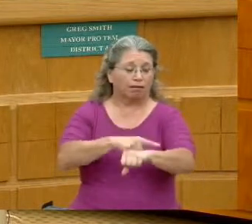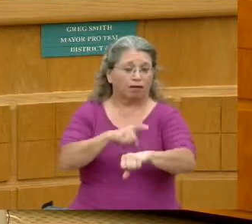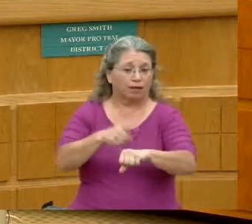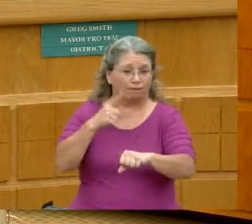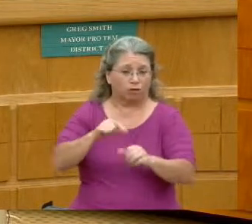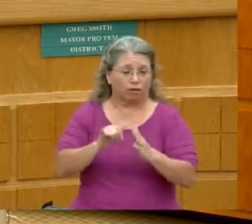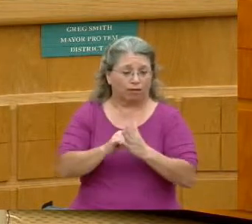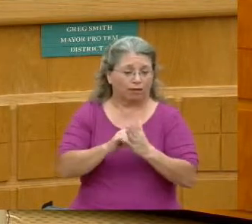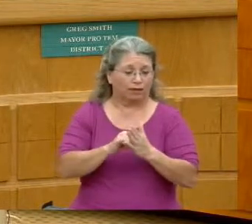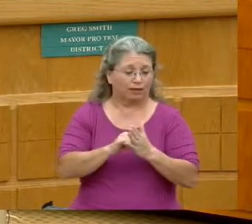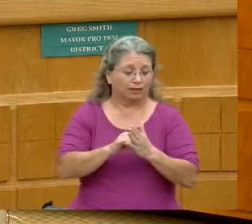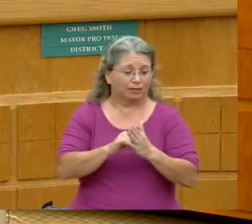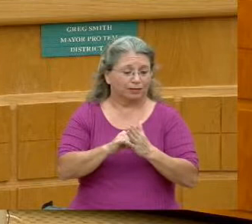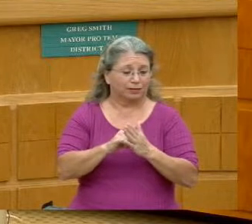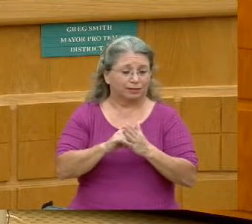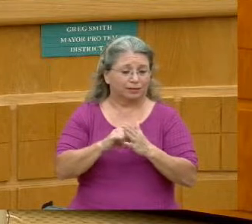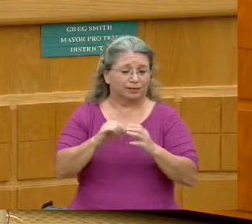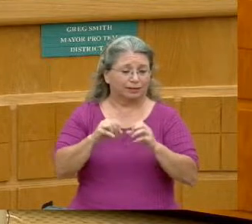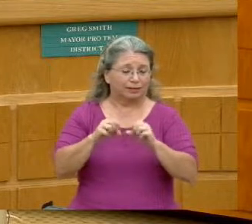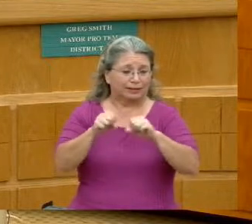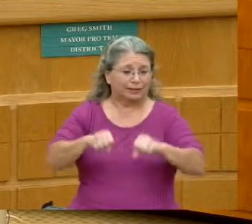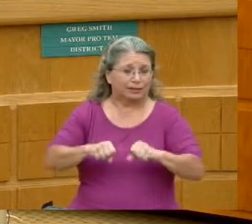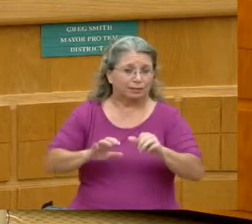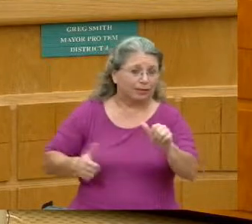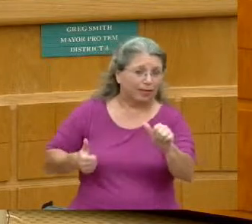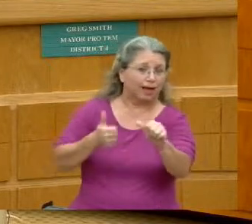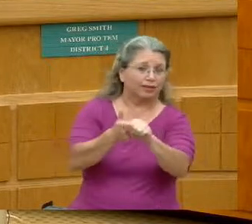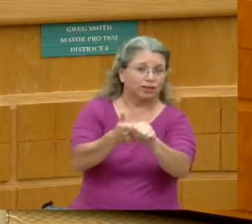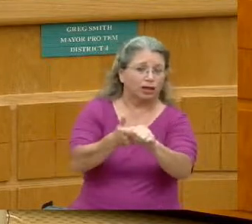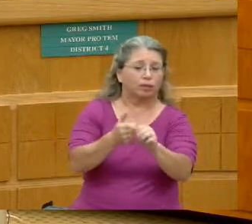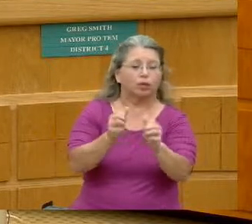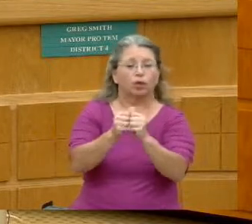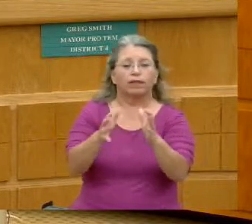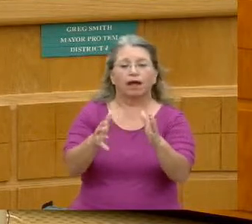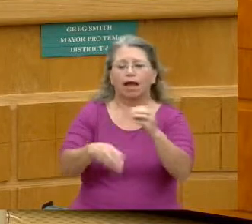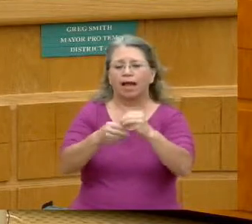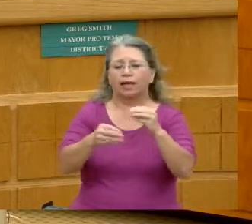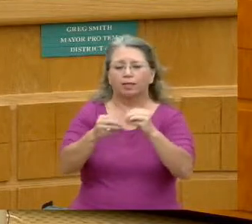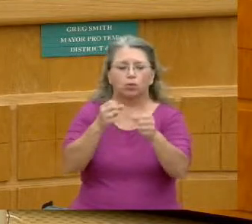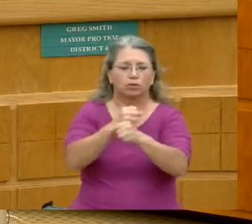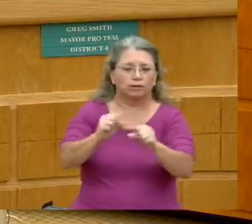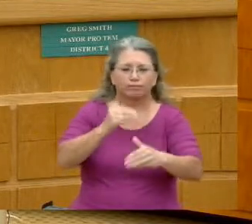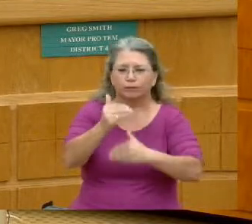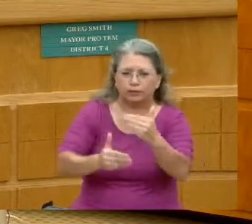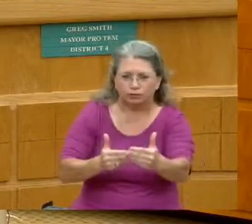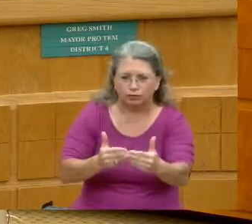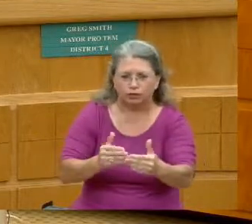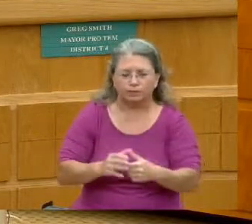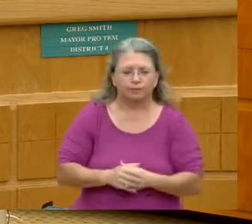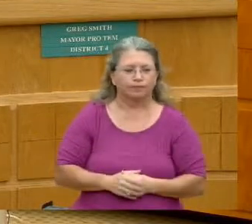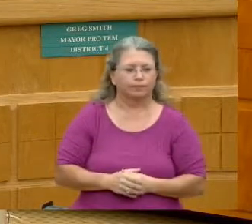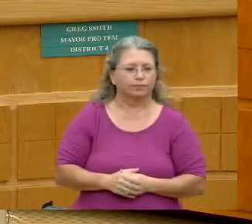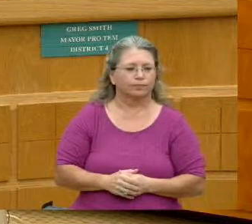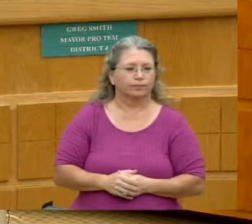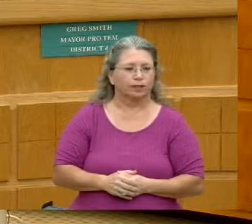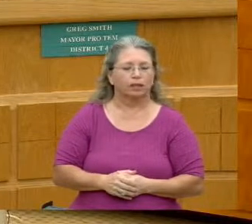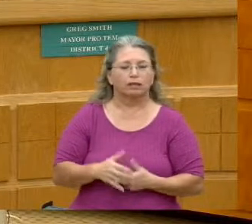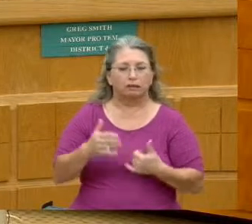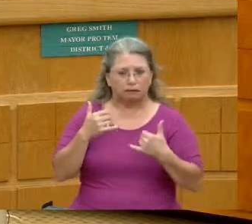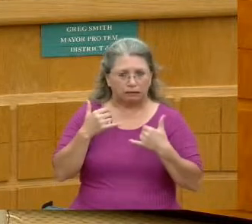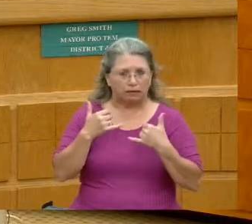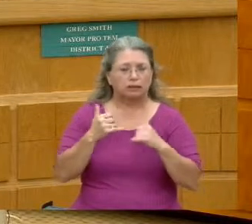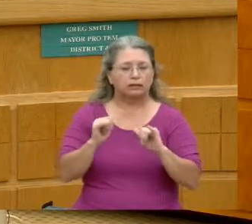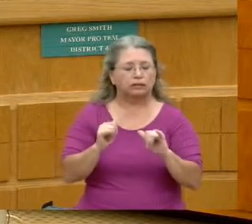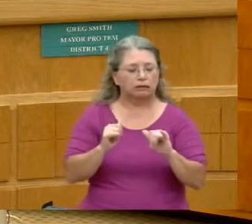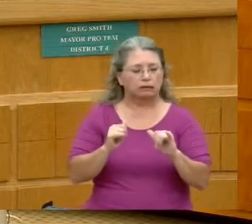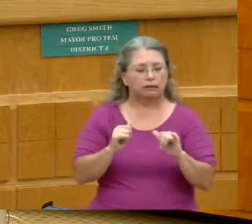away. There's a geographic pattern in the transmission rate in Texas. That's still certainly the case, this north-south pattern.